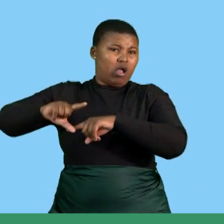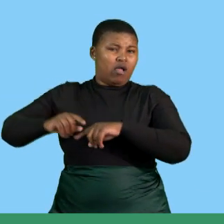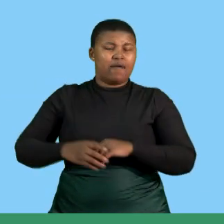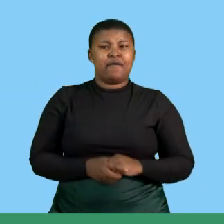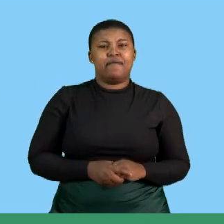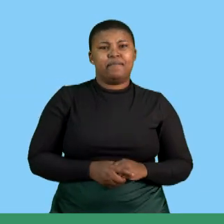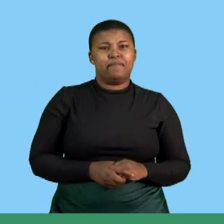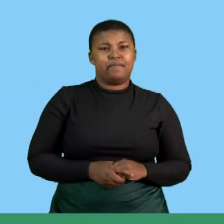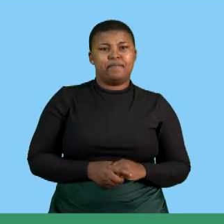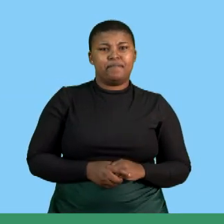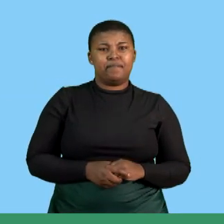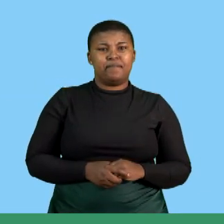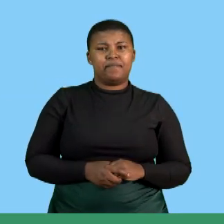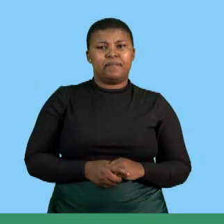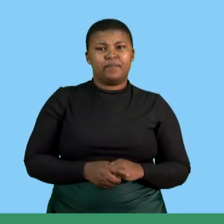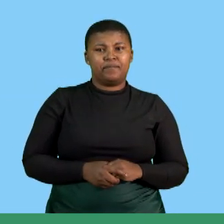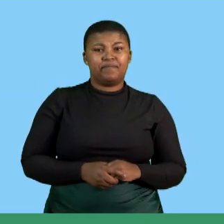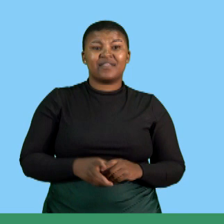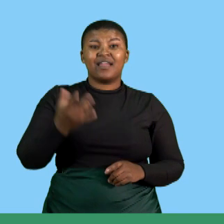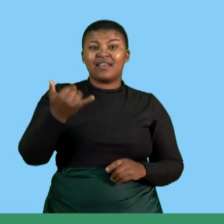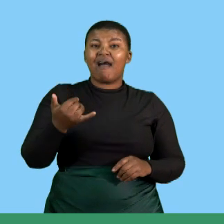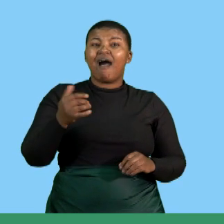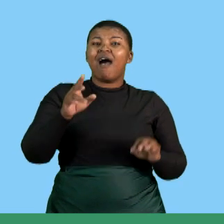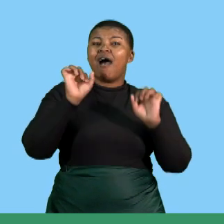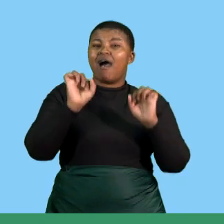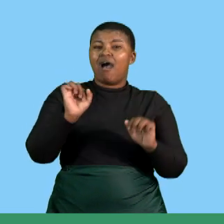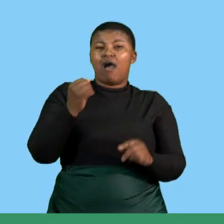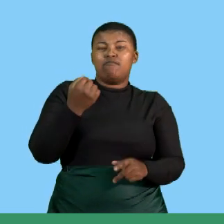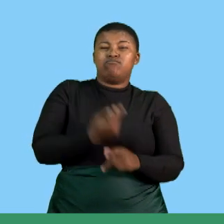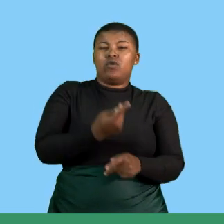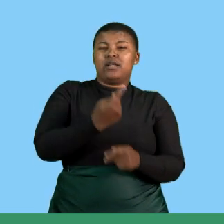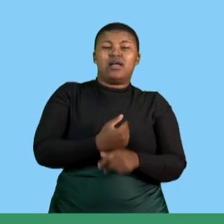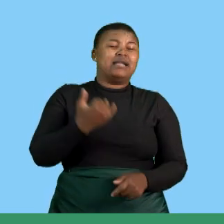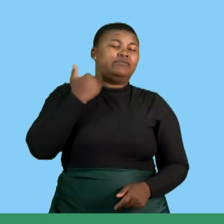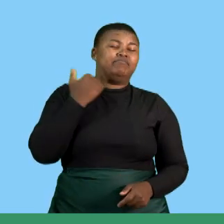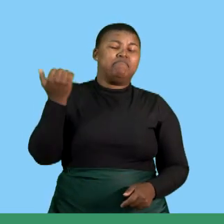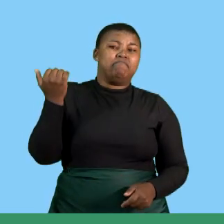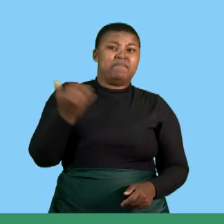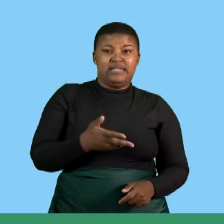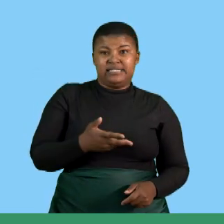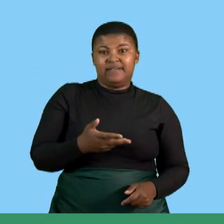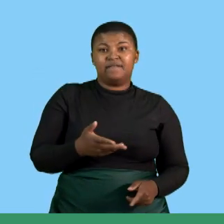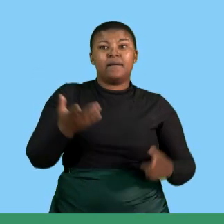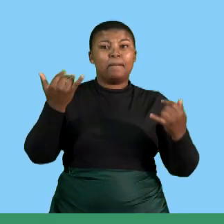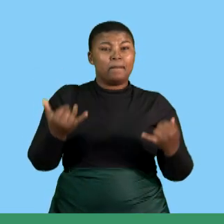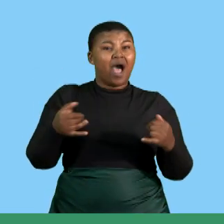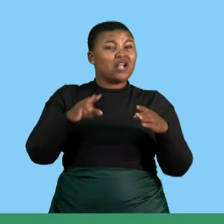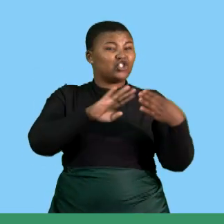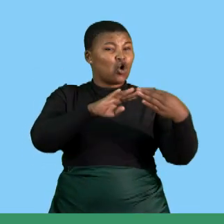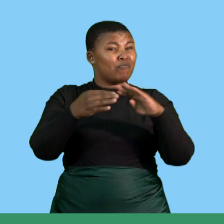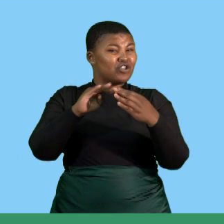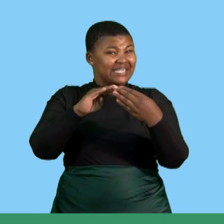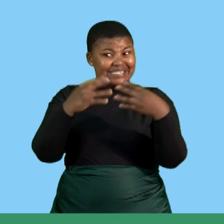I copy and paste demons. Their products too expensive. There is extreme poverty in the community where